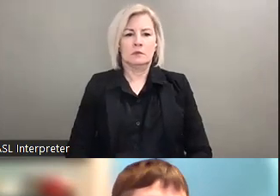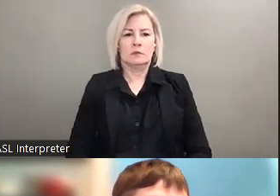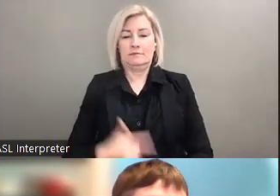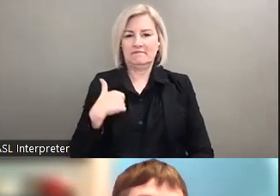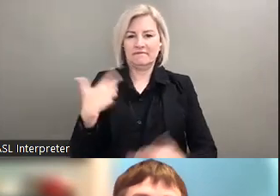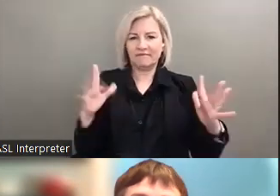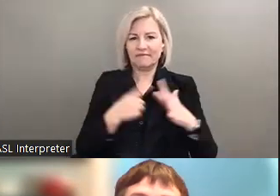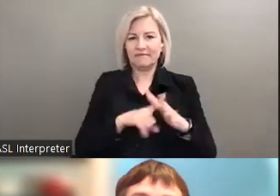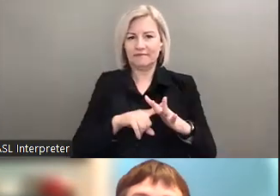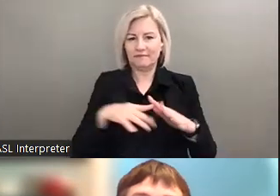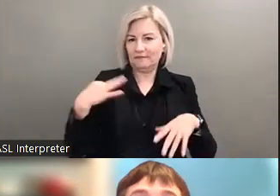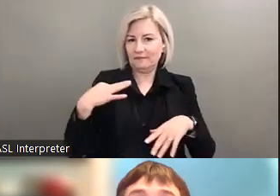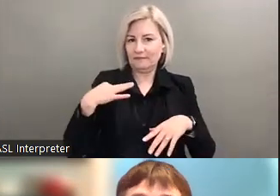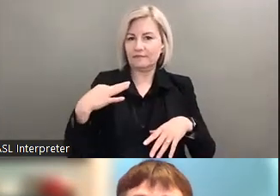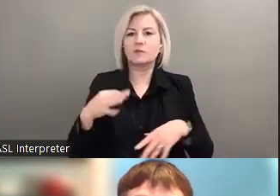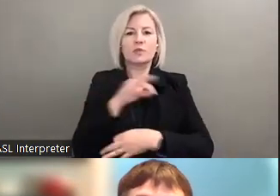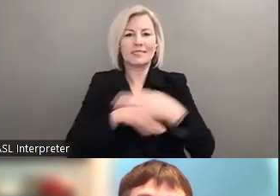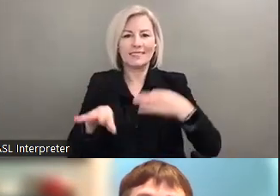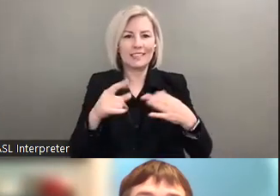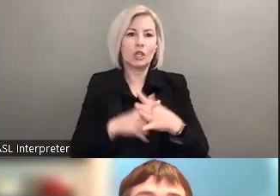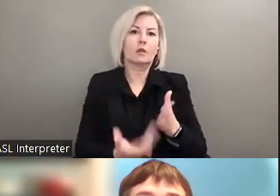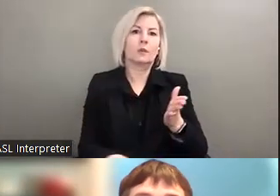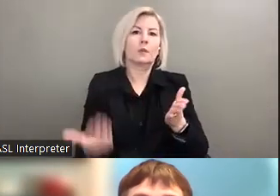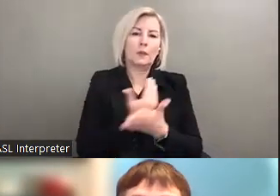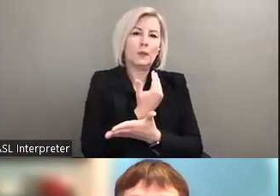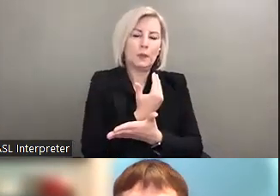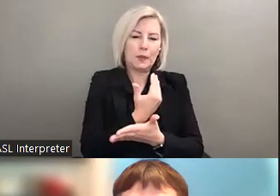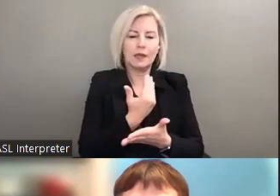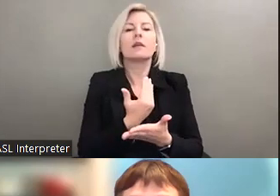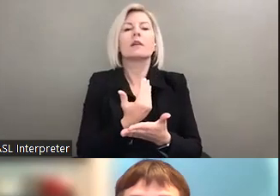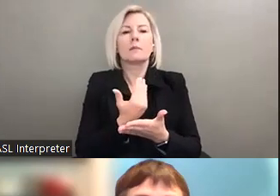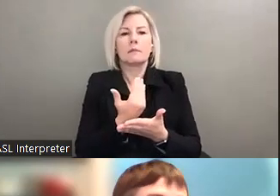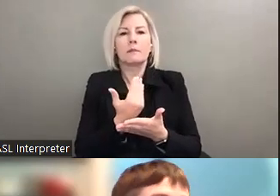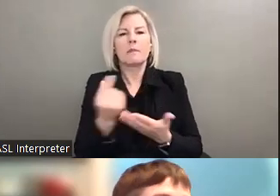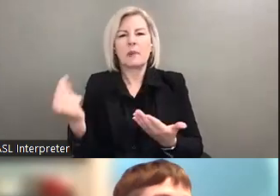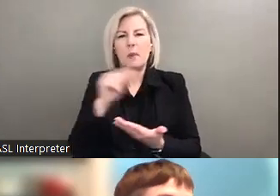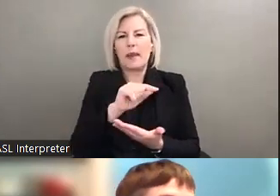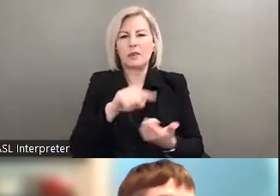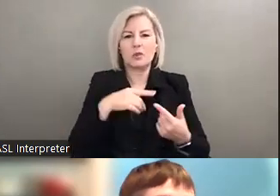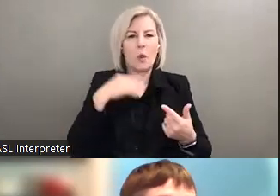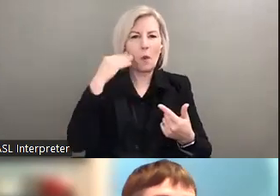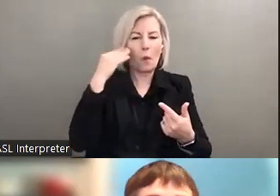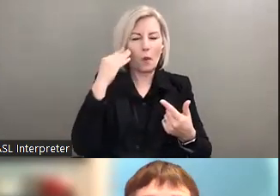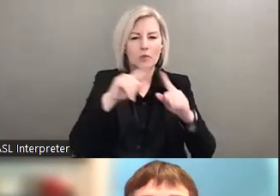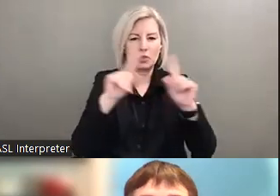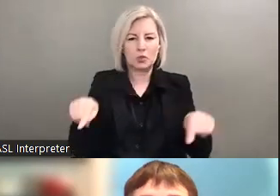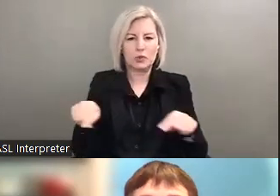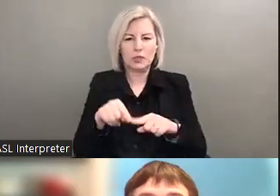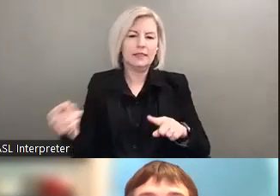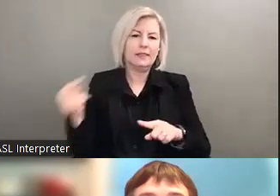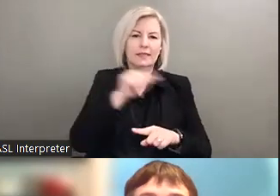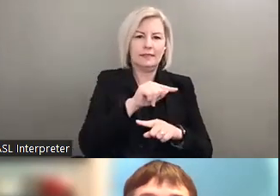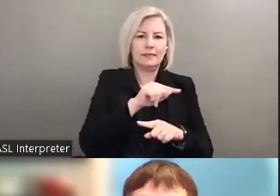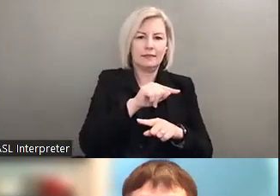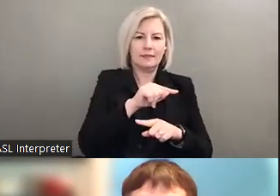an application, so instead of starting a new application, I'm going to return to the home screen here and go